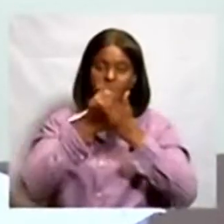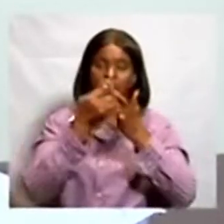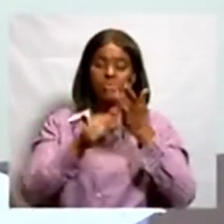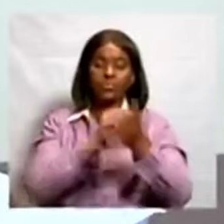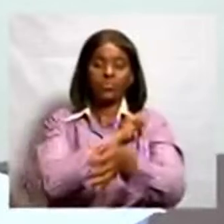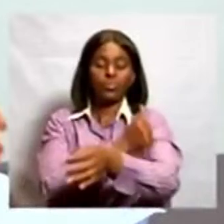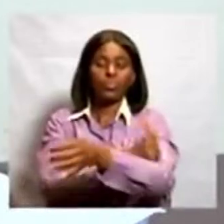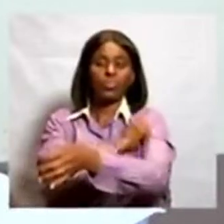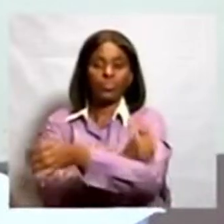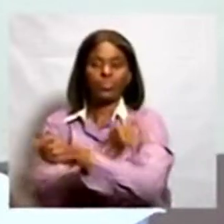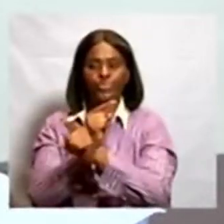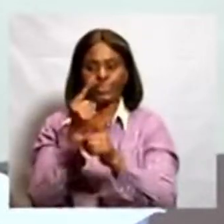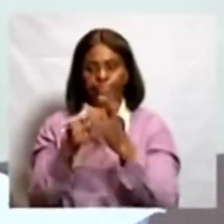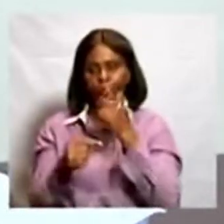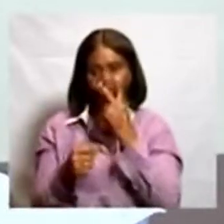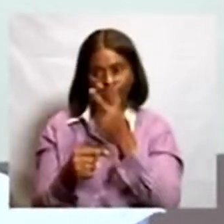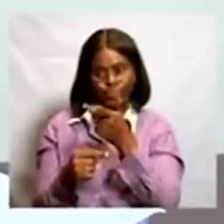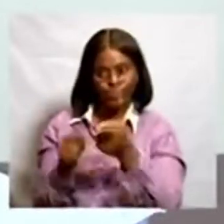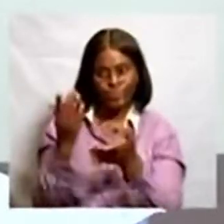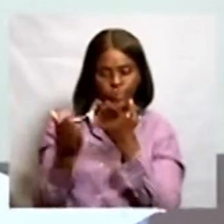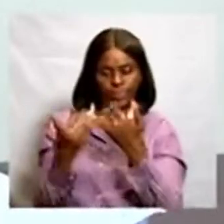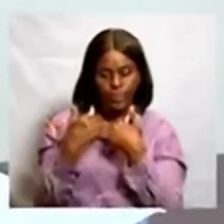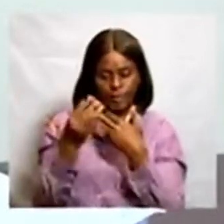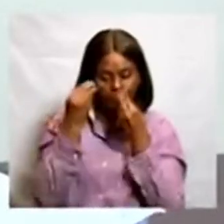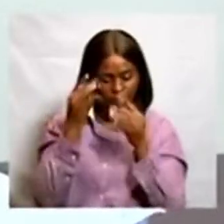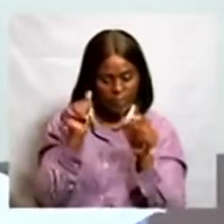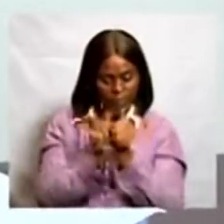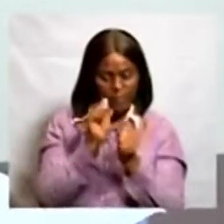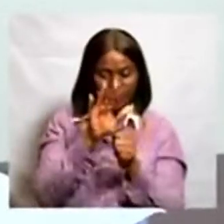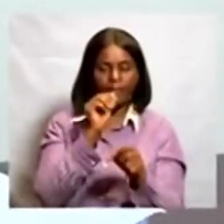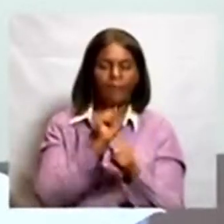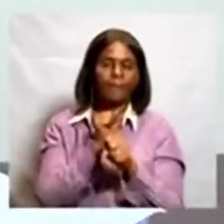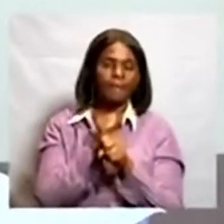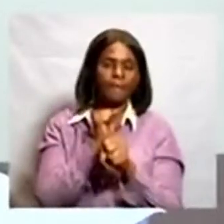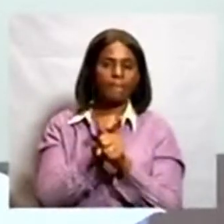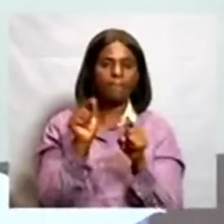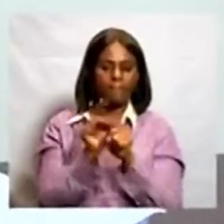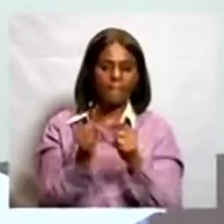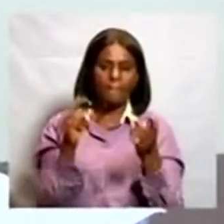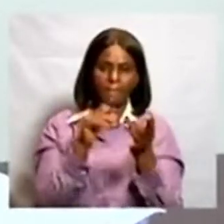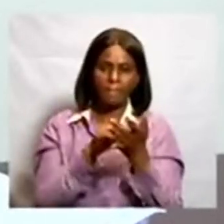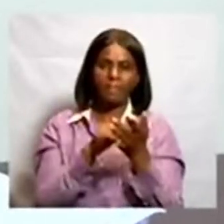authorities just to see whether they are adhering to their mandate. And